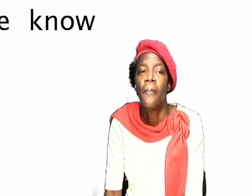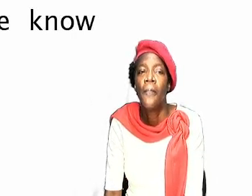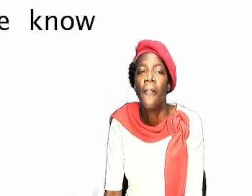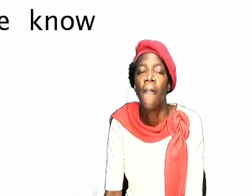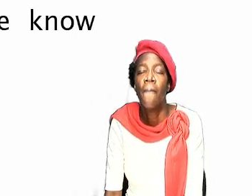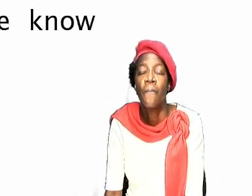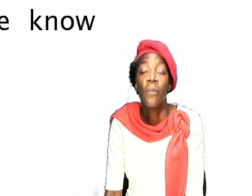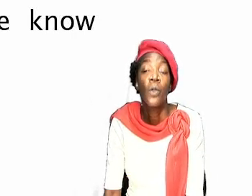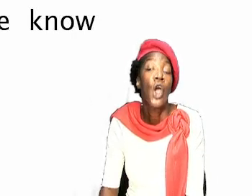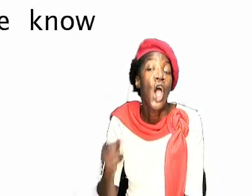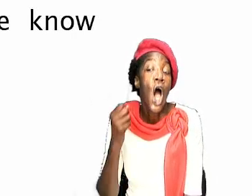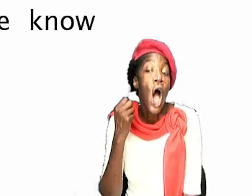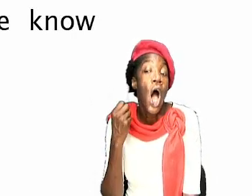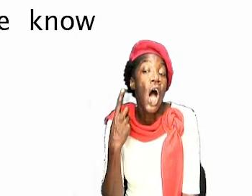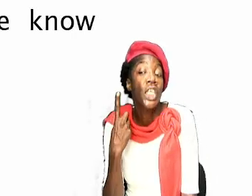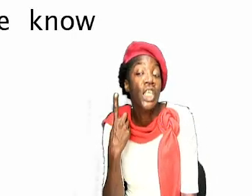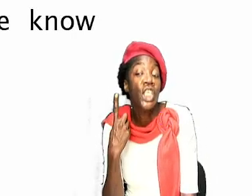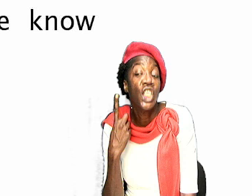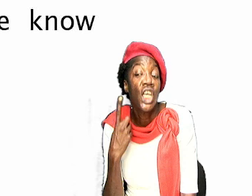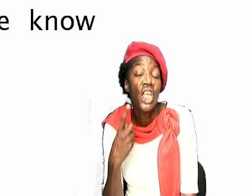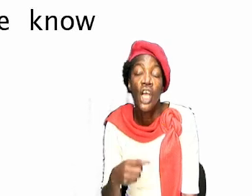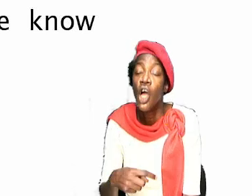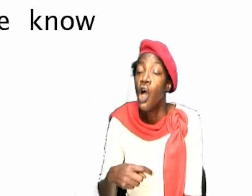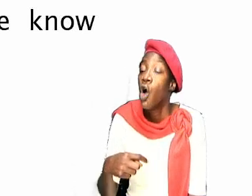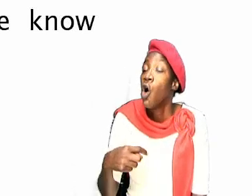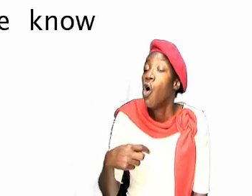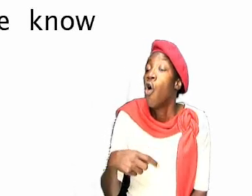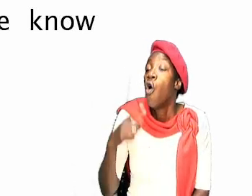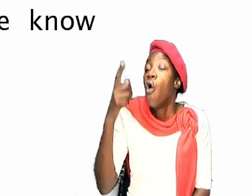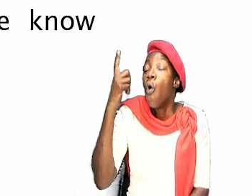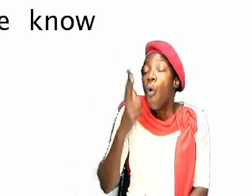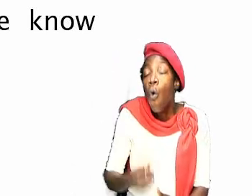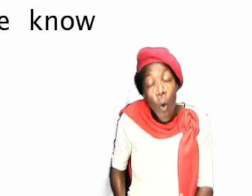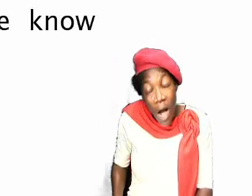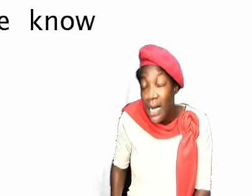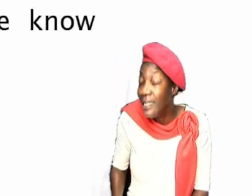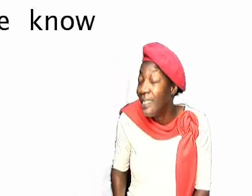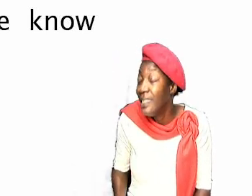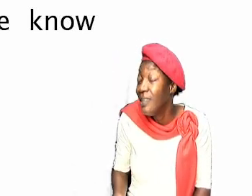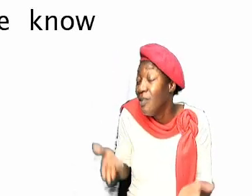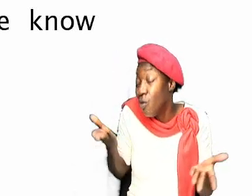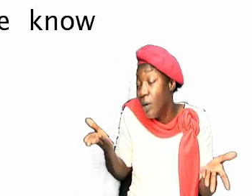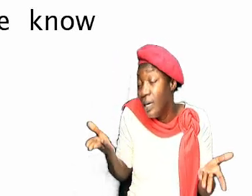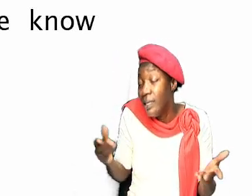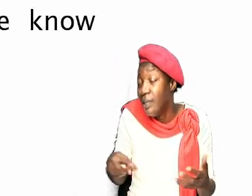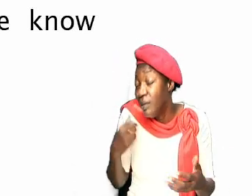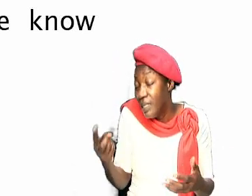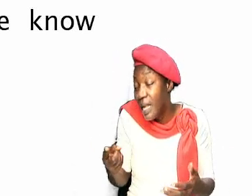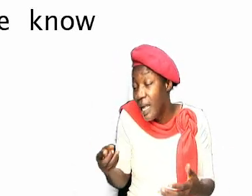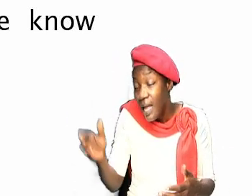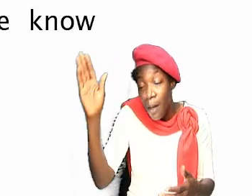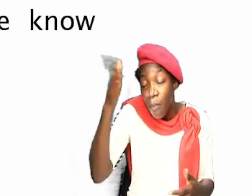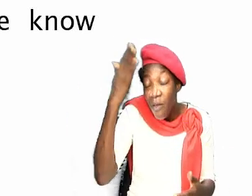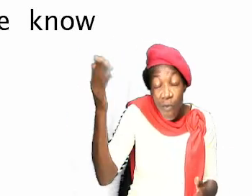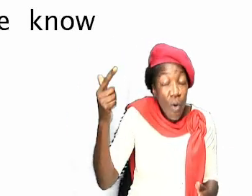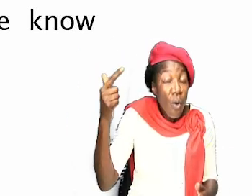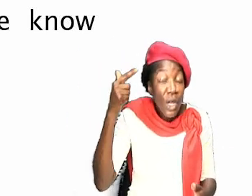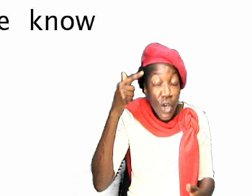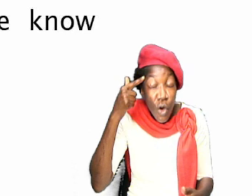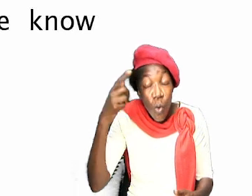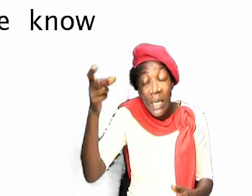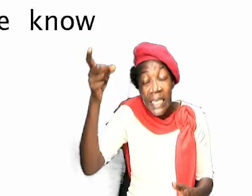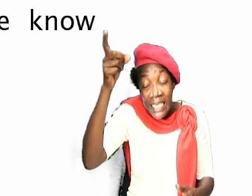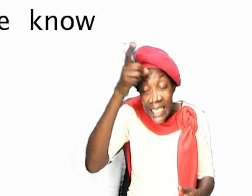we get an understanding what the man was saying. This was even before we know David as a warrior, which tells us